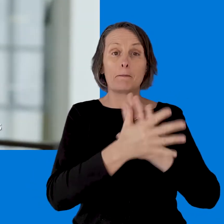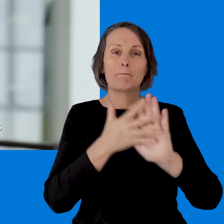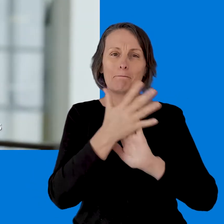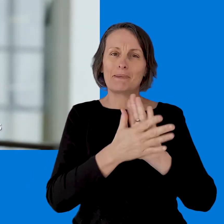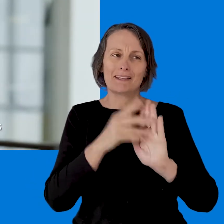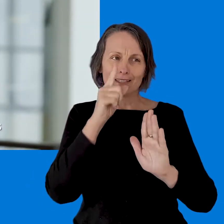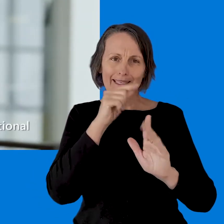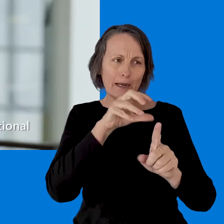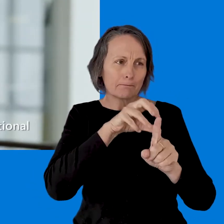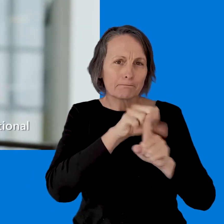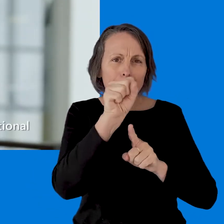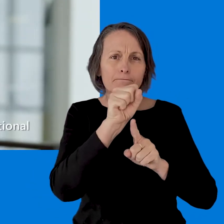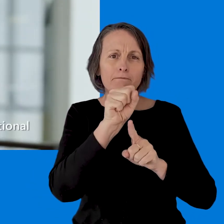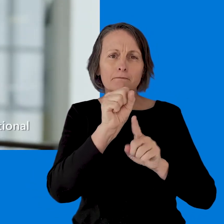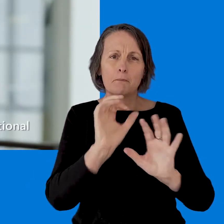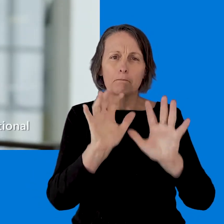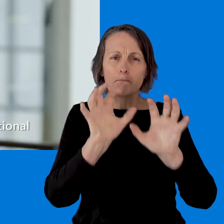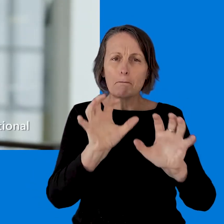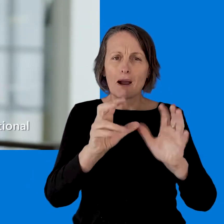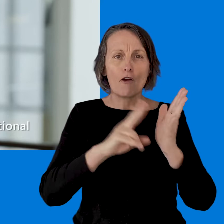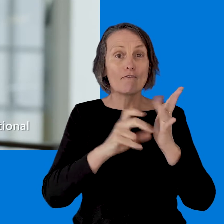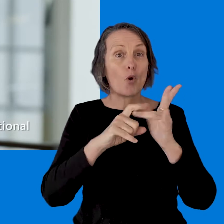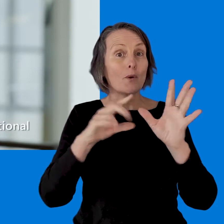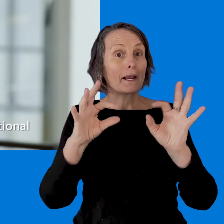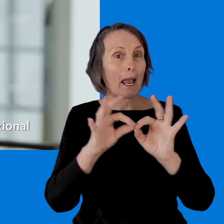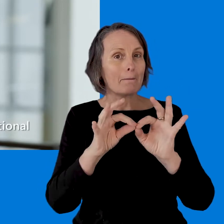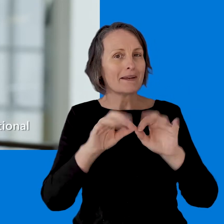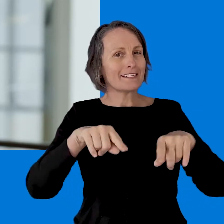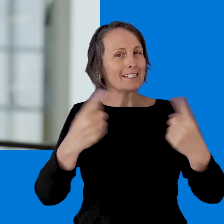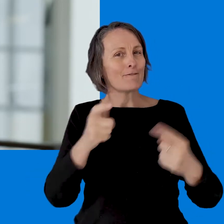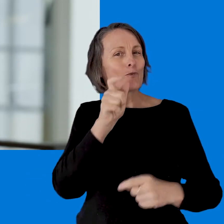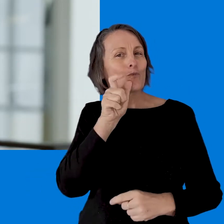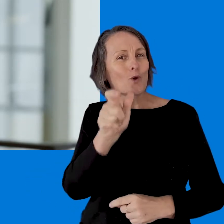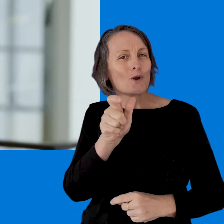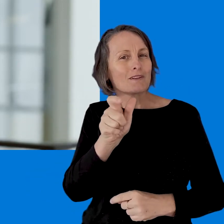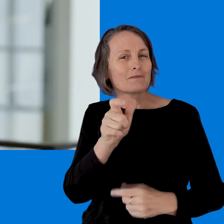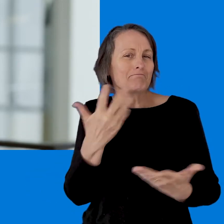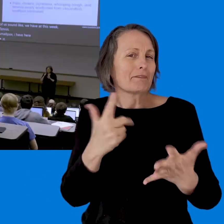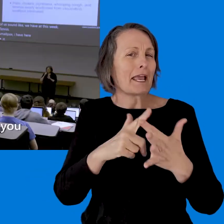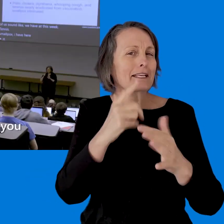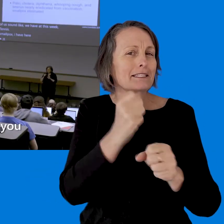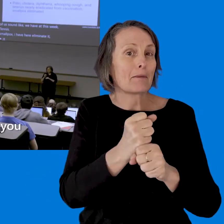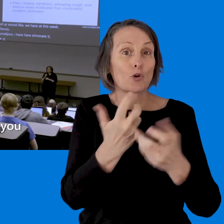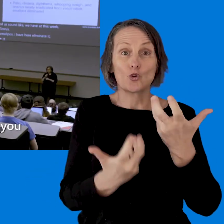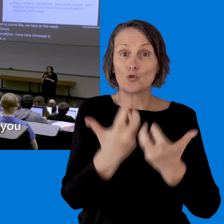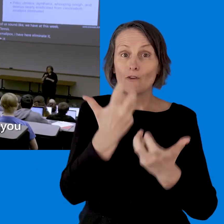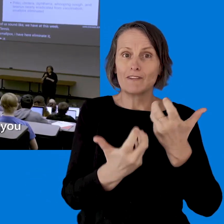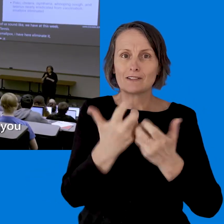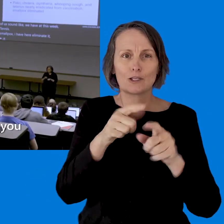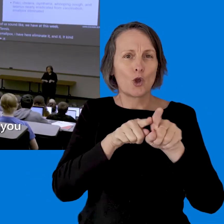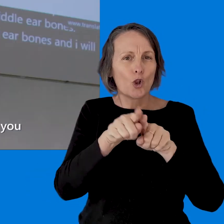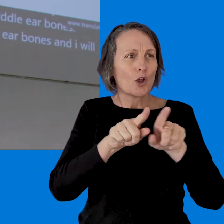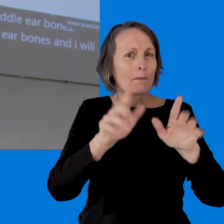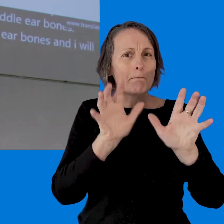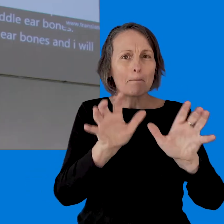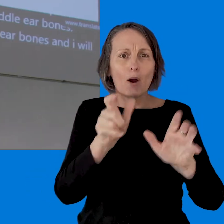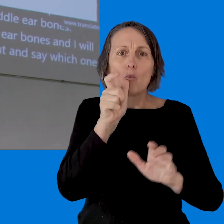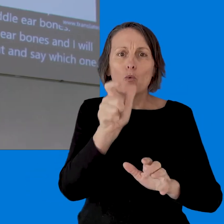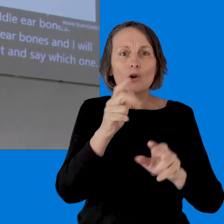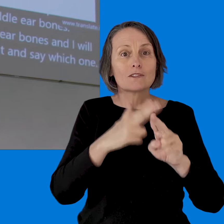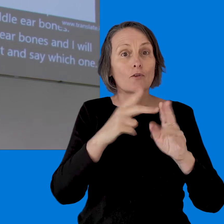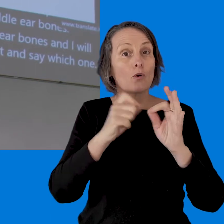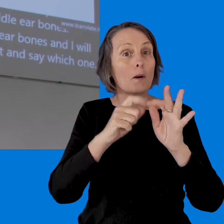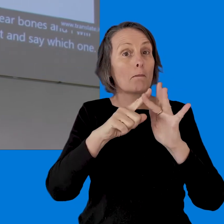capturing vocabulary words that wouldn't necessarily be conventional in everyday life. For example, the terminology that you would see in